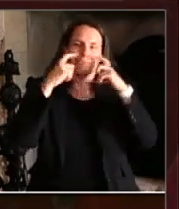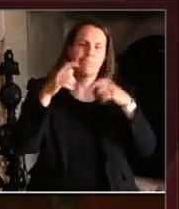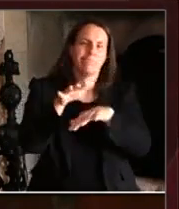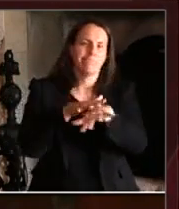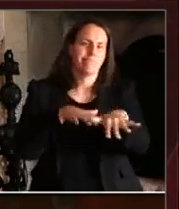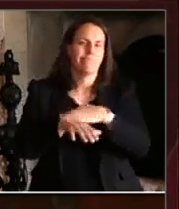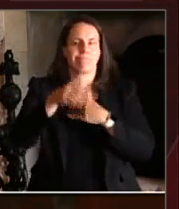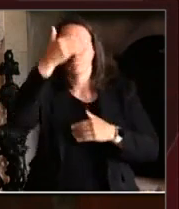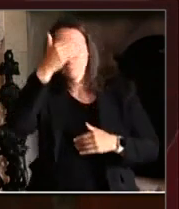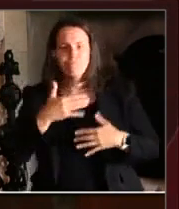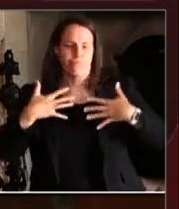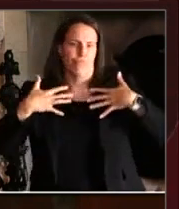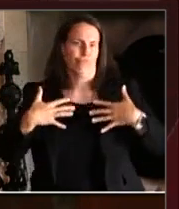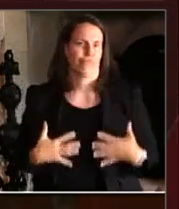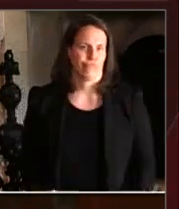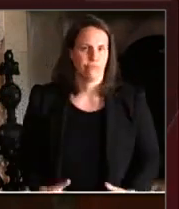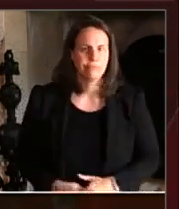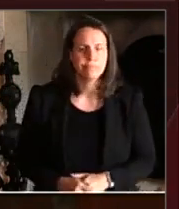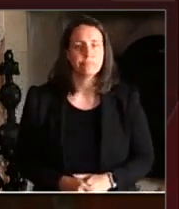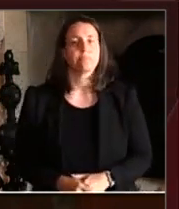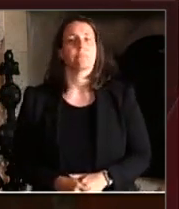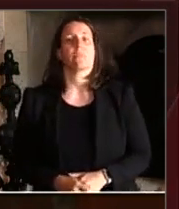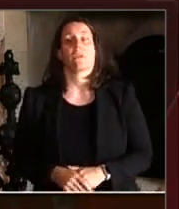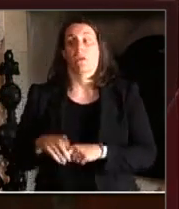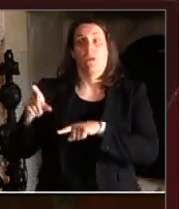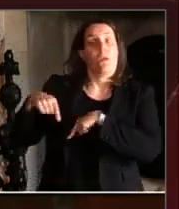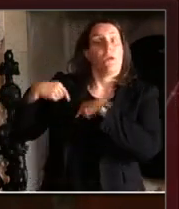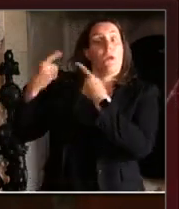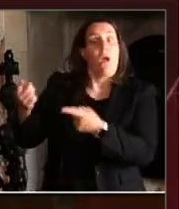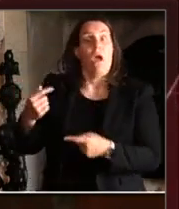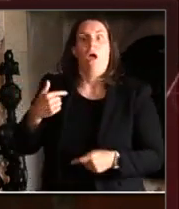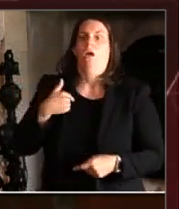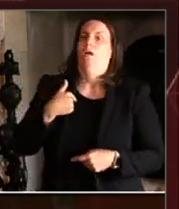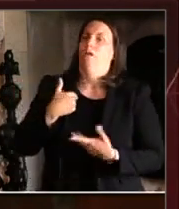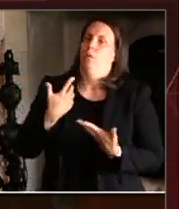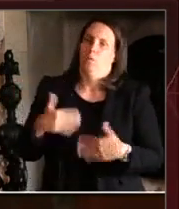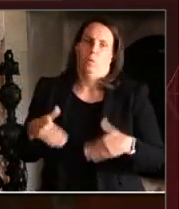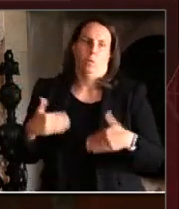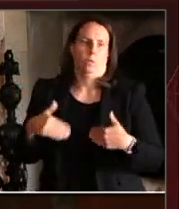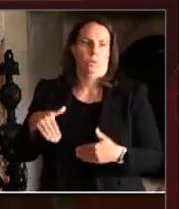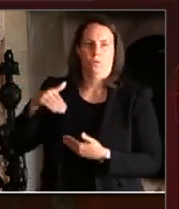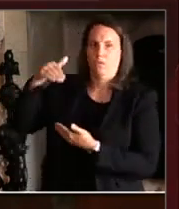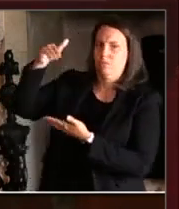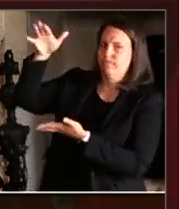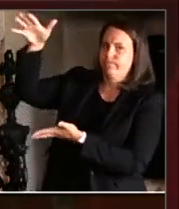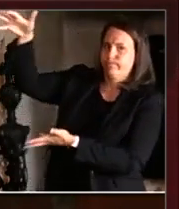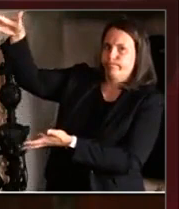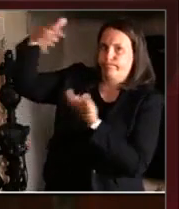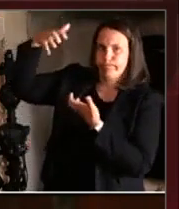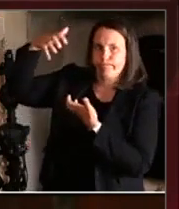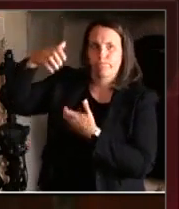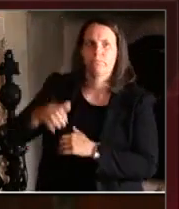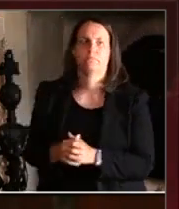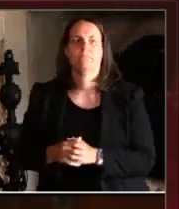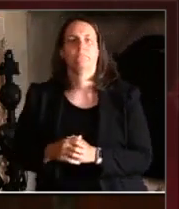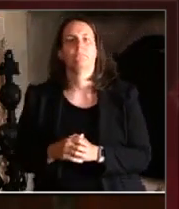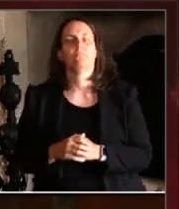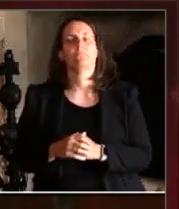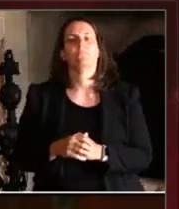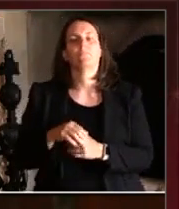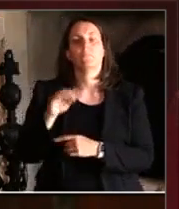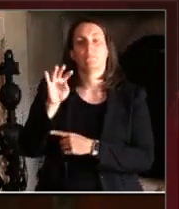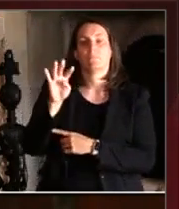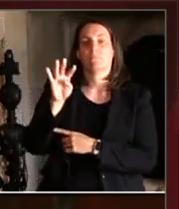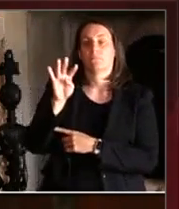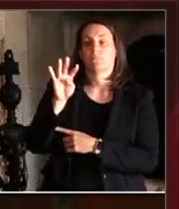the SEOC has distributed more than 45,000 N95 and